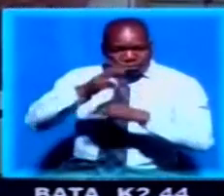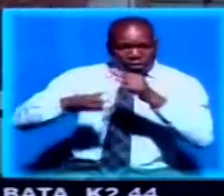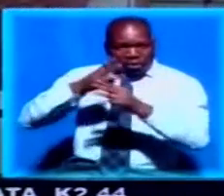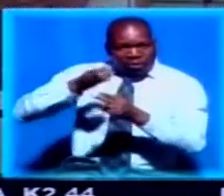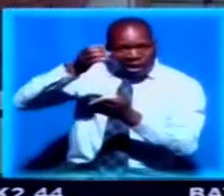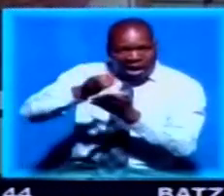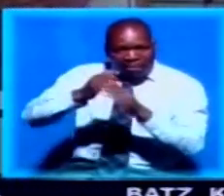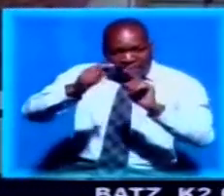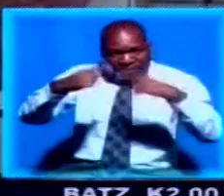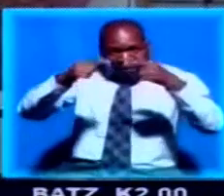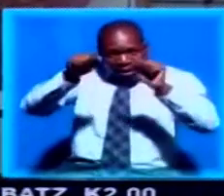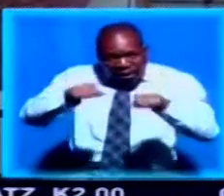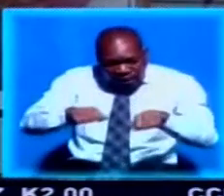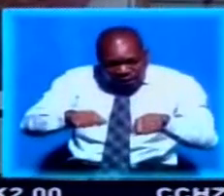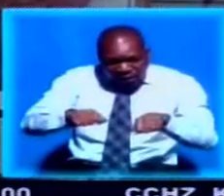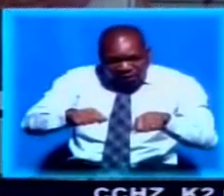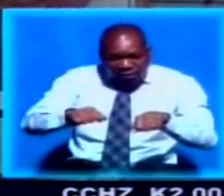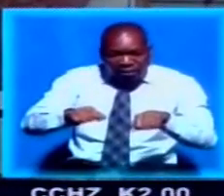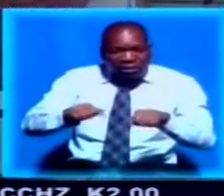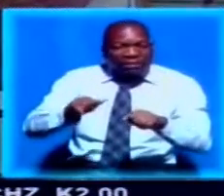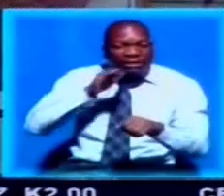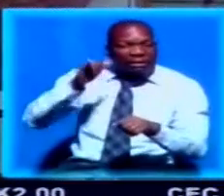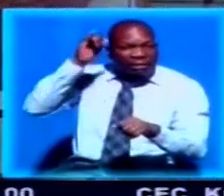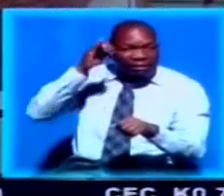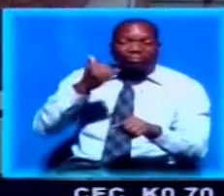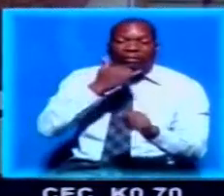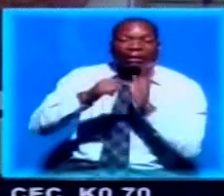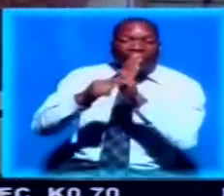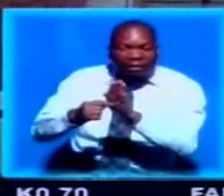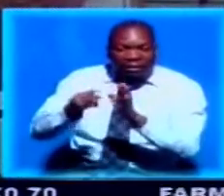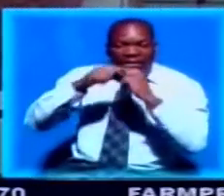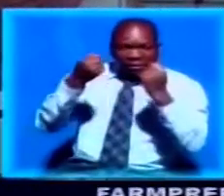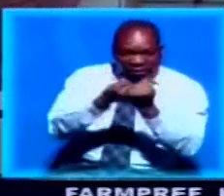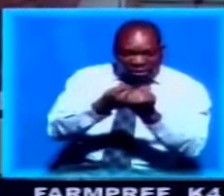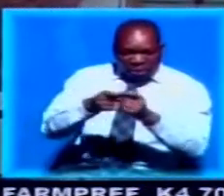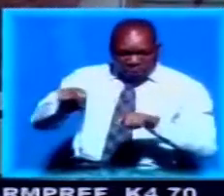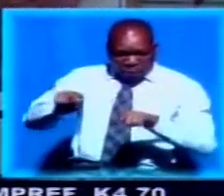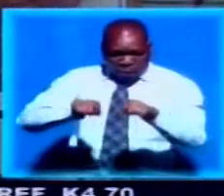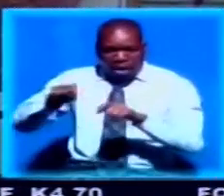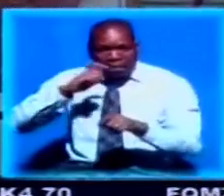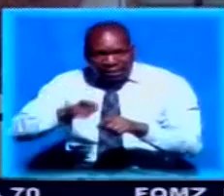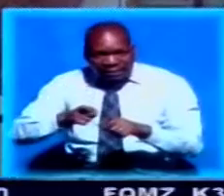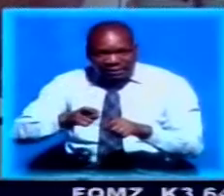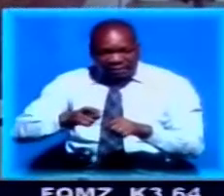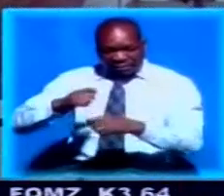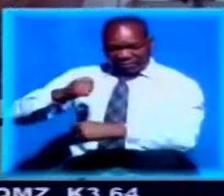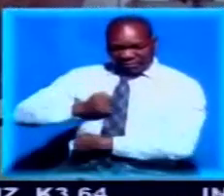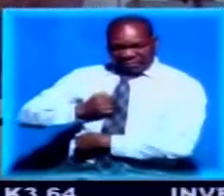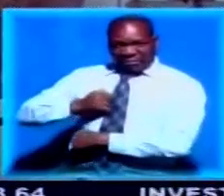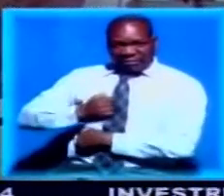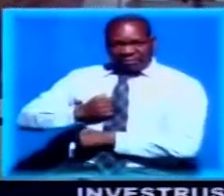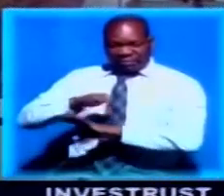what is needed is for the team to work on mistakes exposed yesterday. He however says that the Zambian defense needs to be